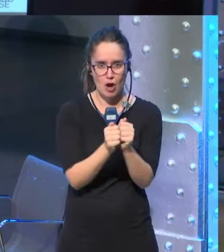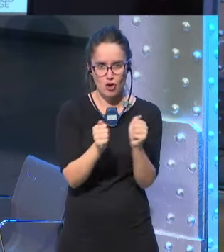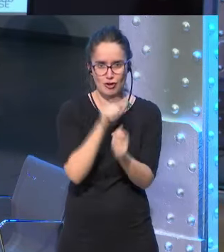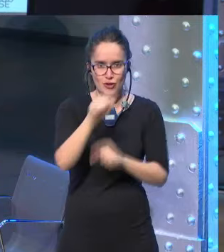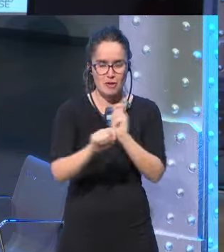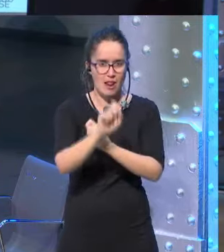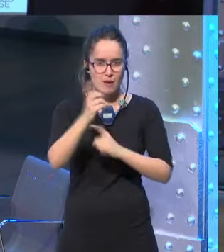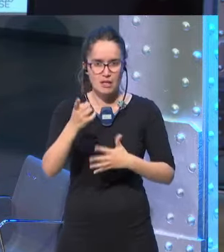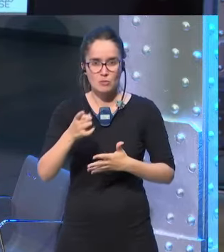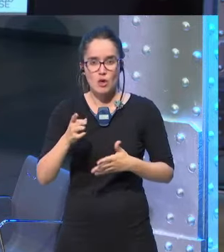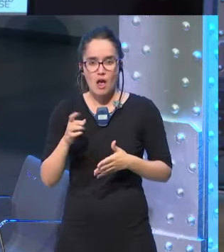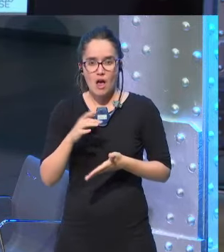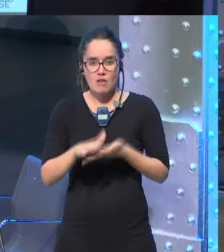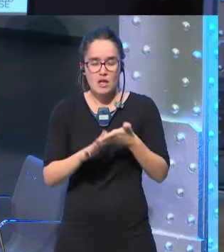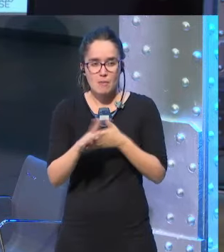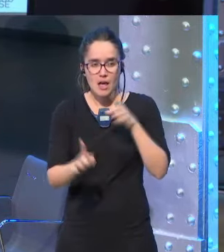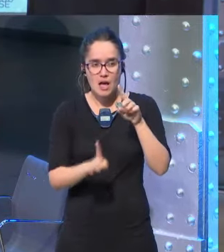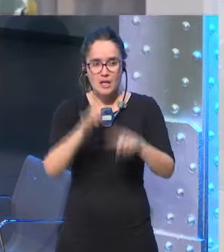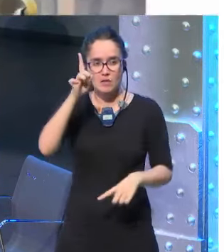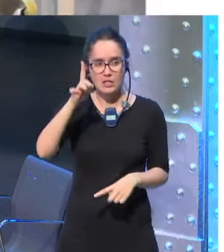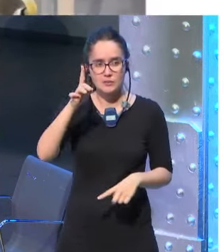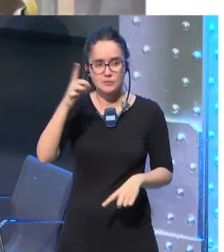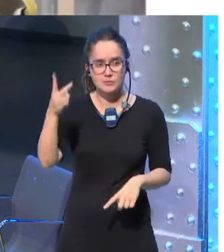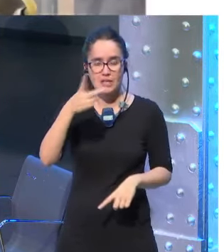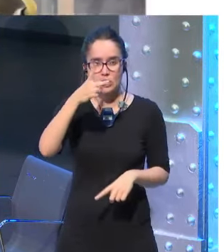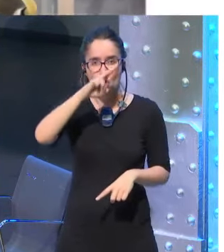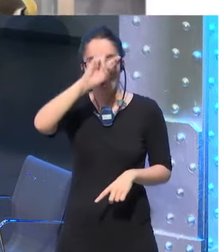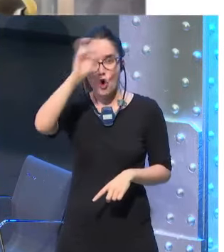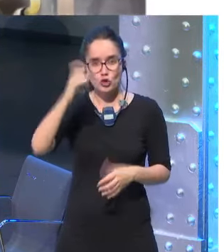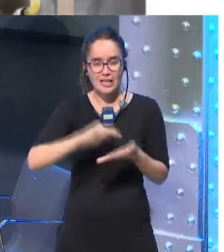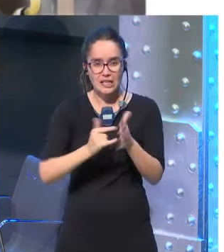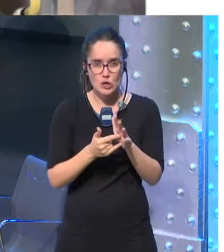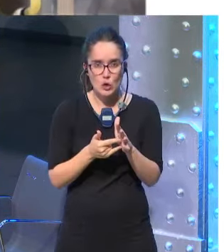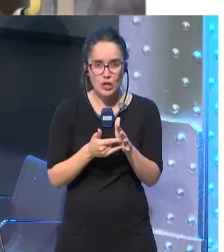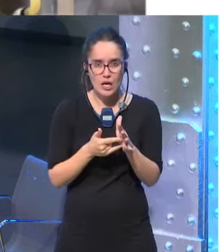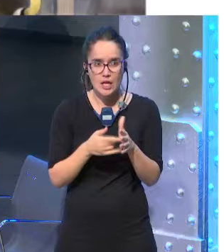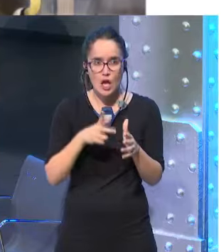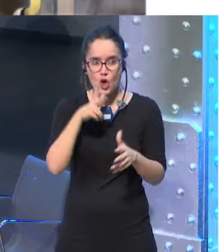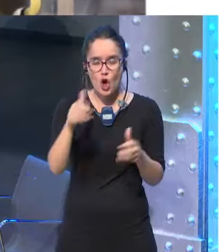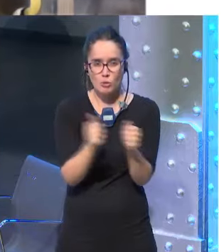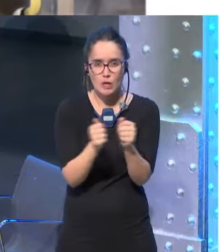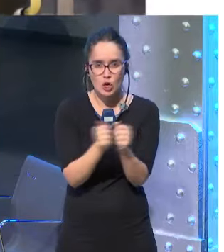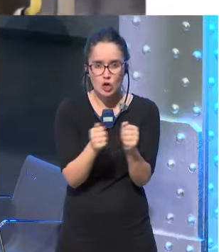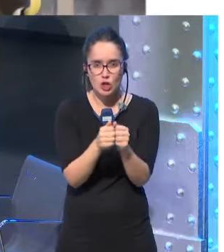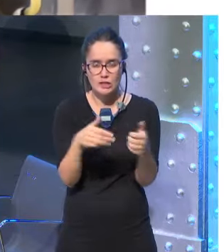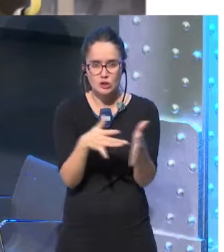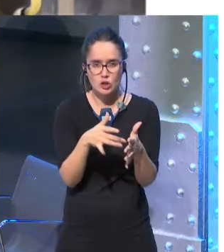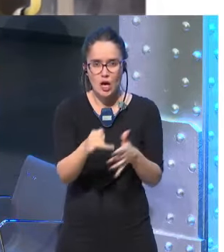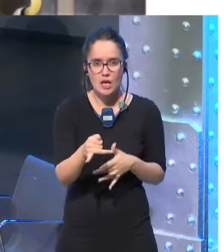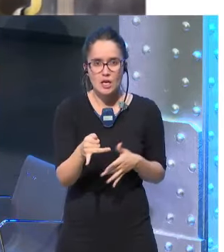up. This is another concrete technology which we have. It's called smart dynamic casting. It's